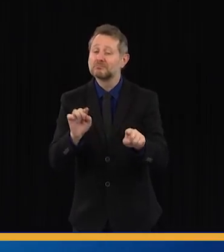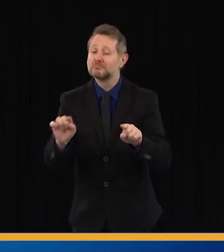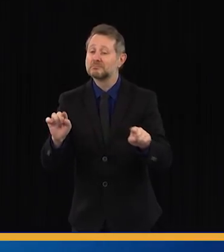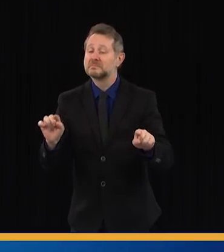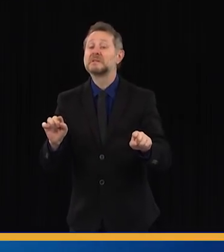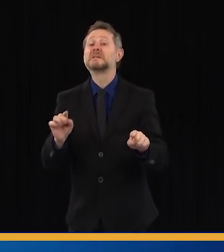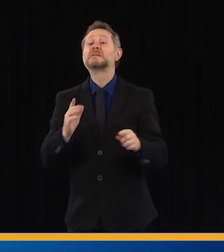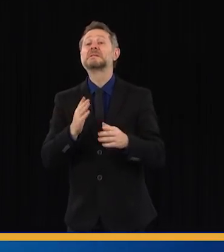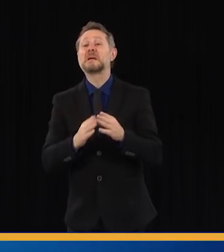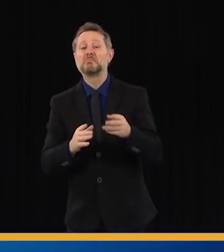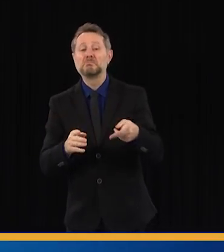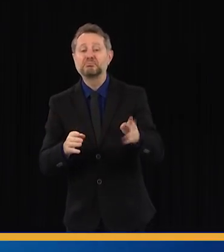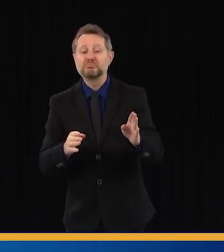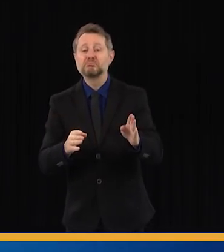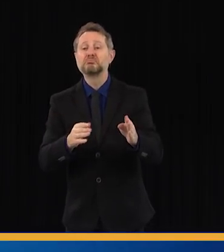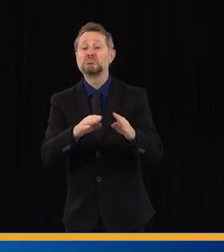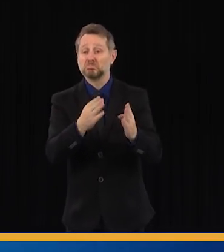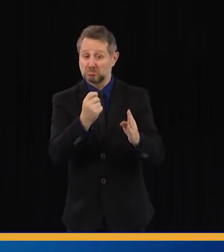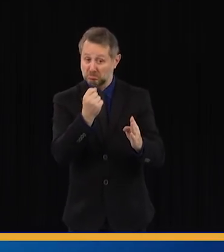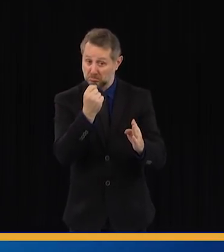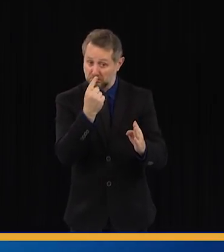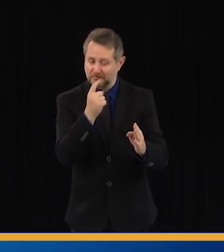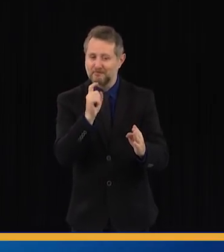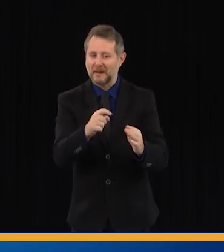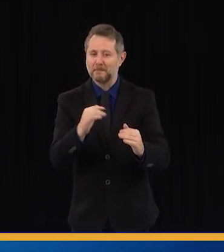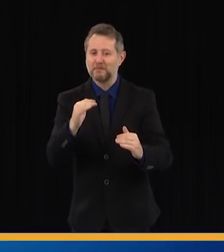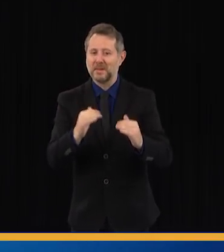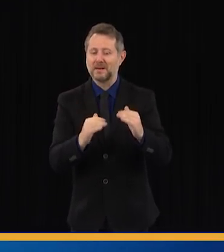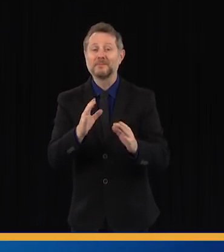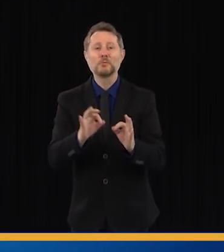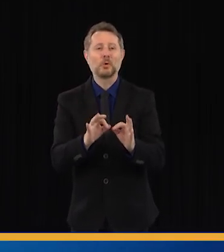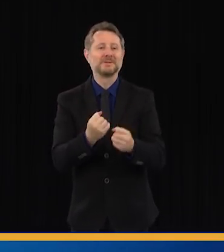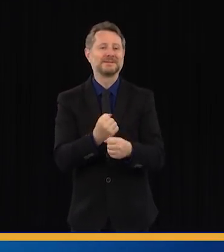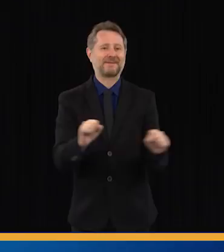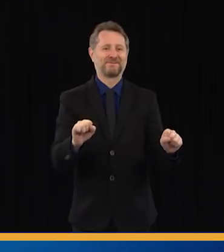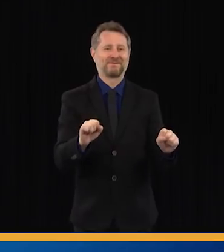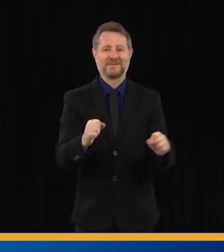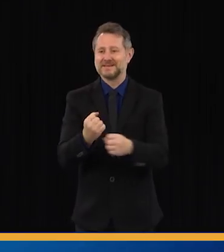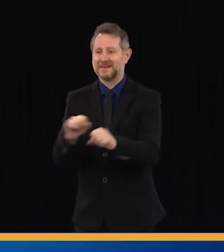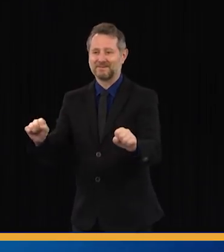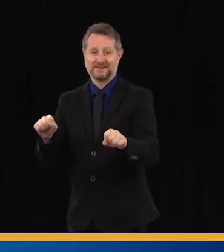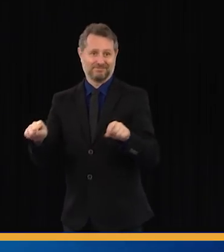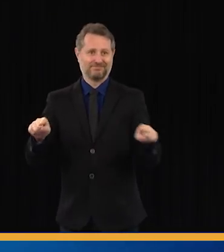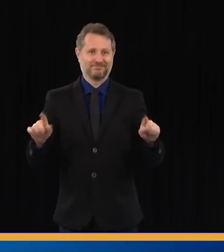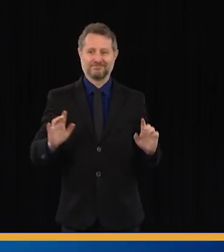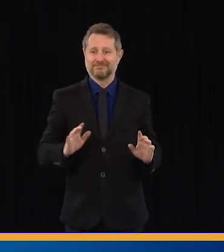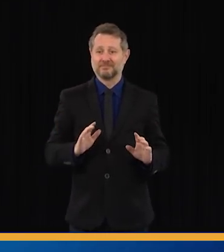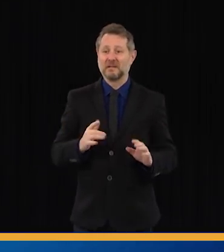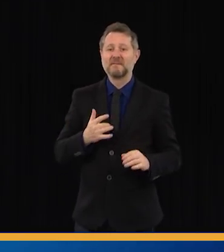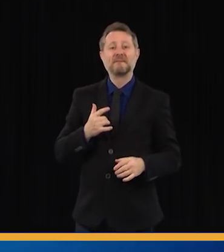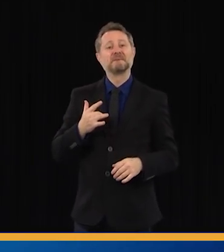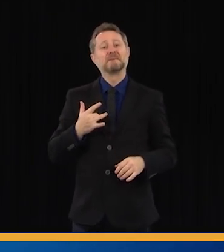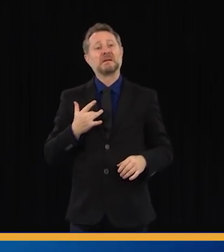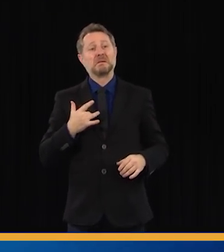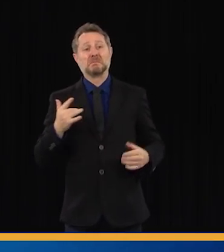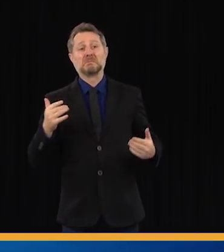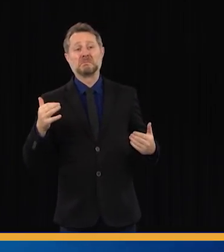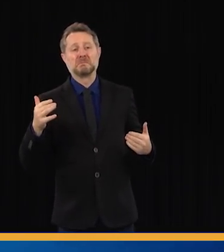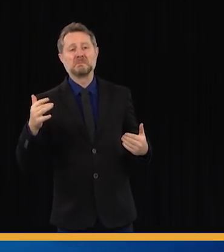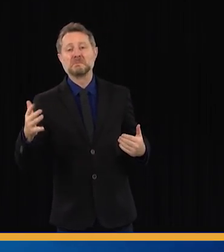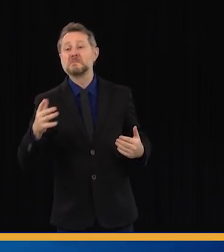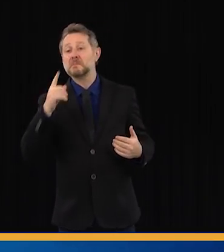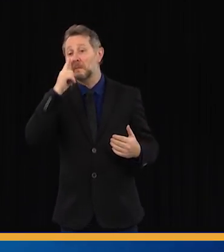understanding the delicate balance. I think there'll become a point where there's an announcement that we have a medical